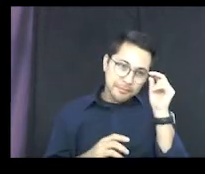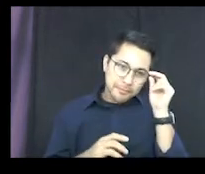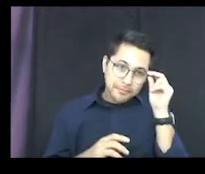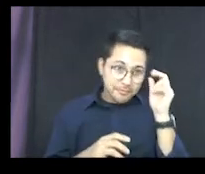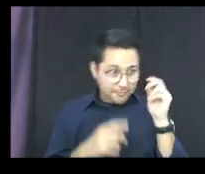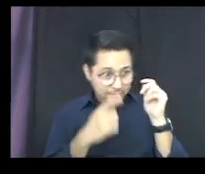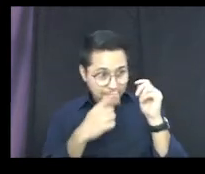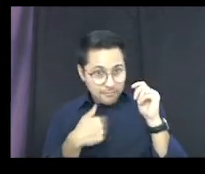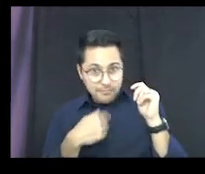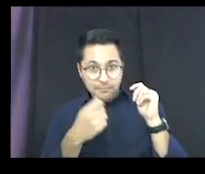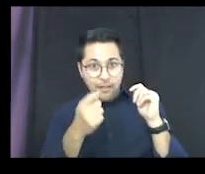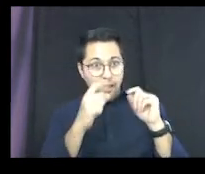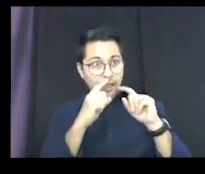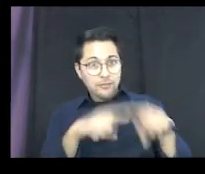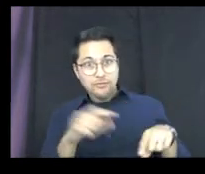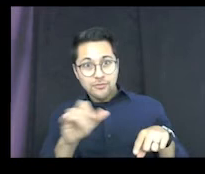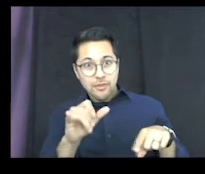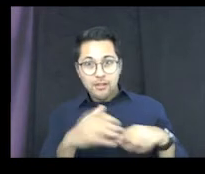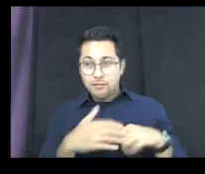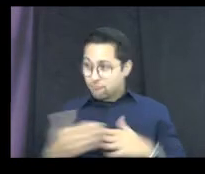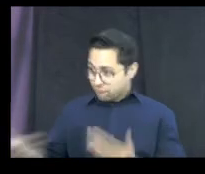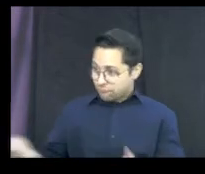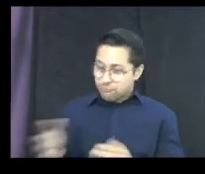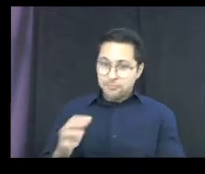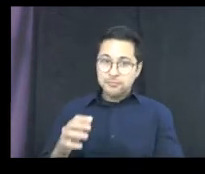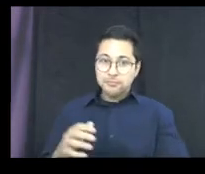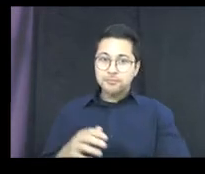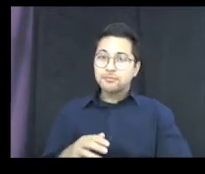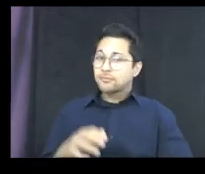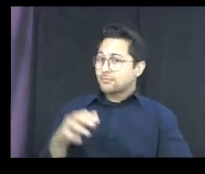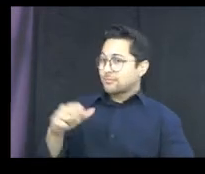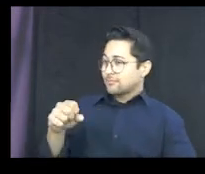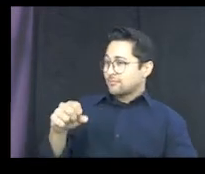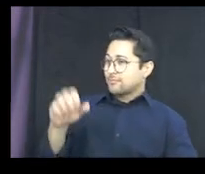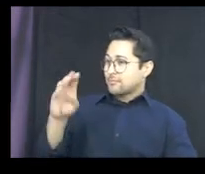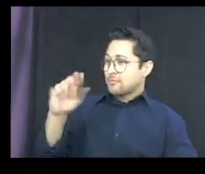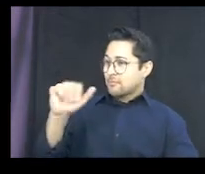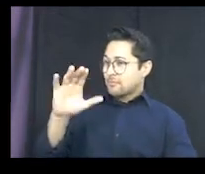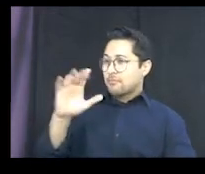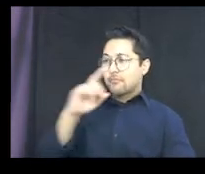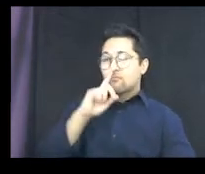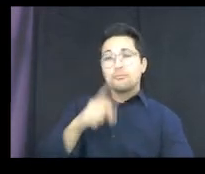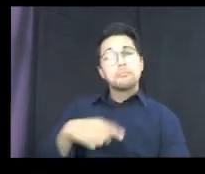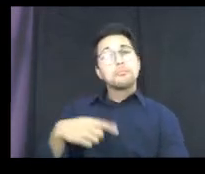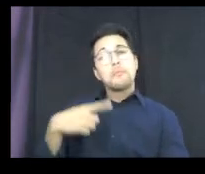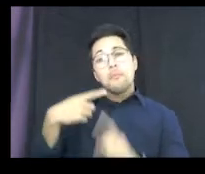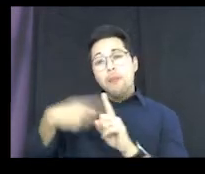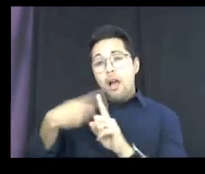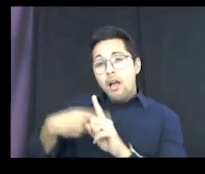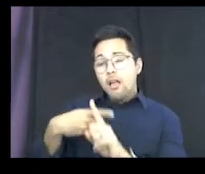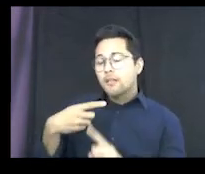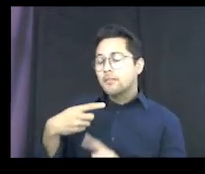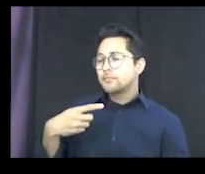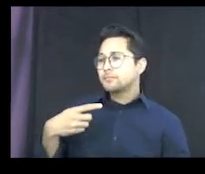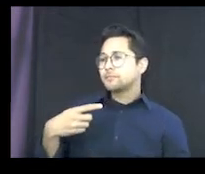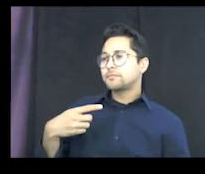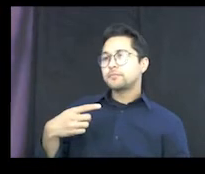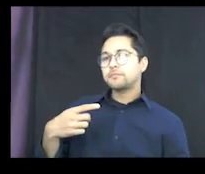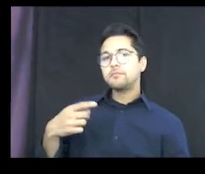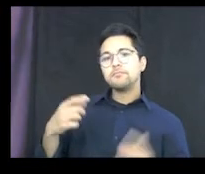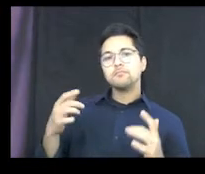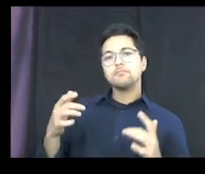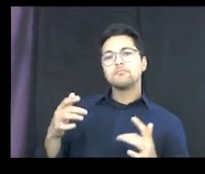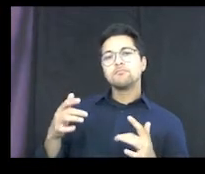may I answer that question as well? Okay. So MAC is a monthly light support